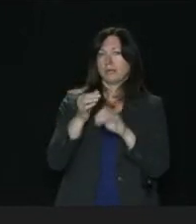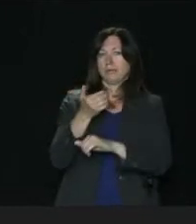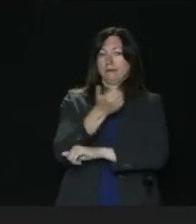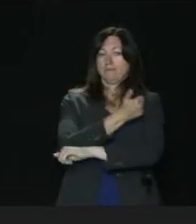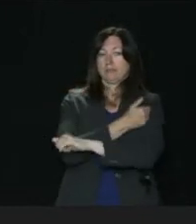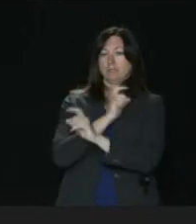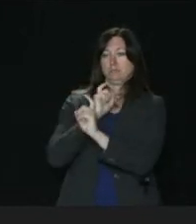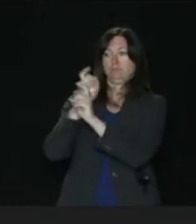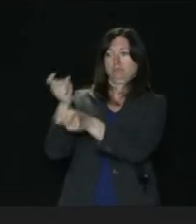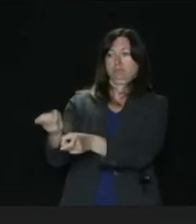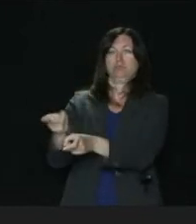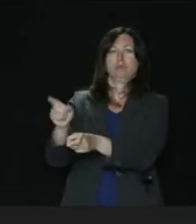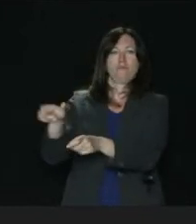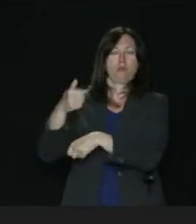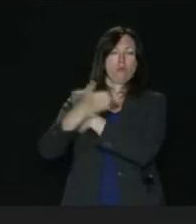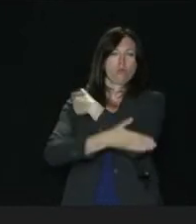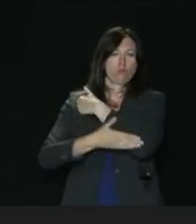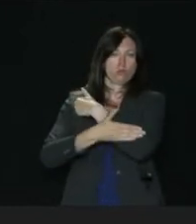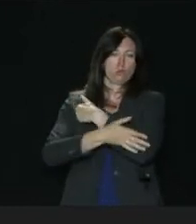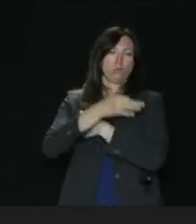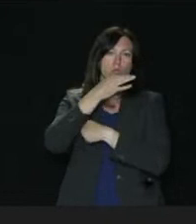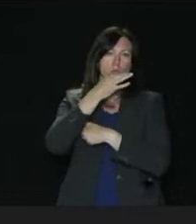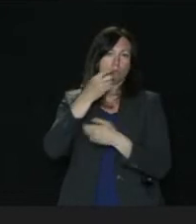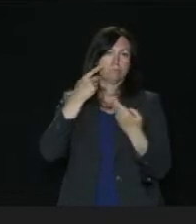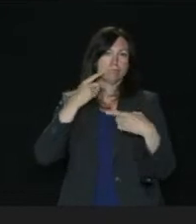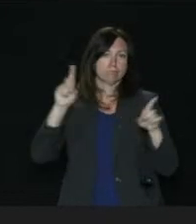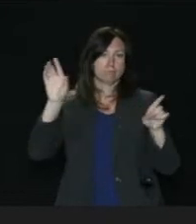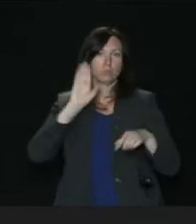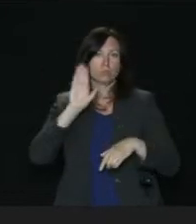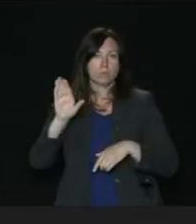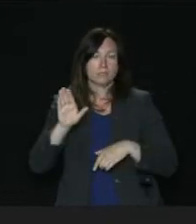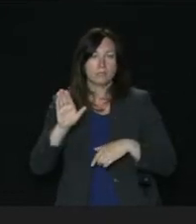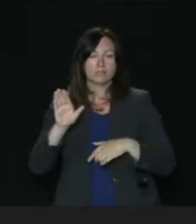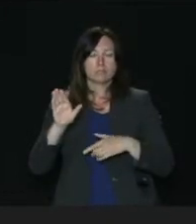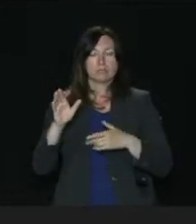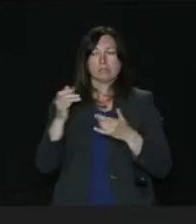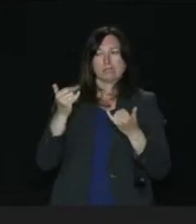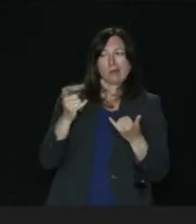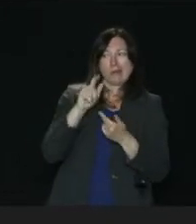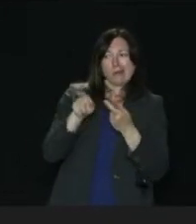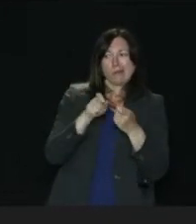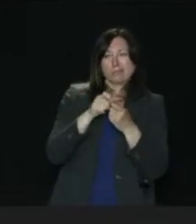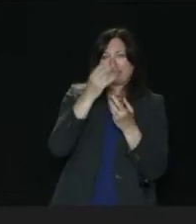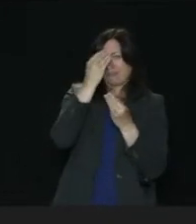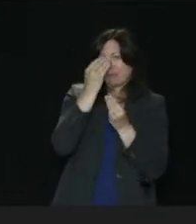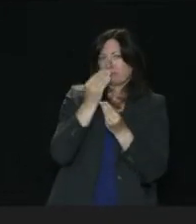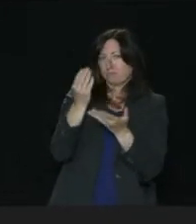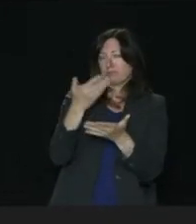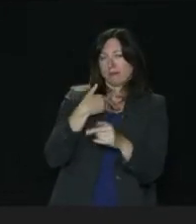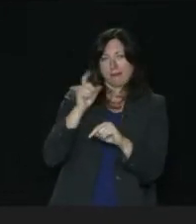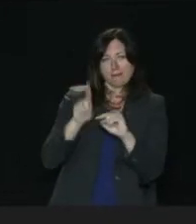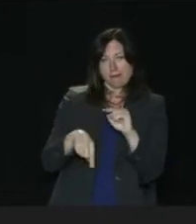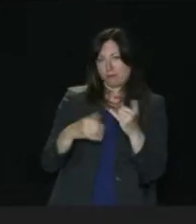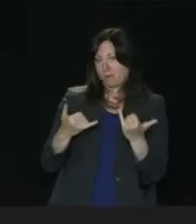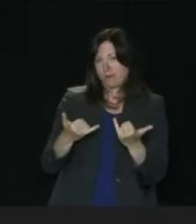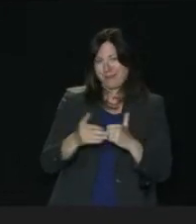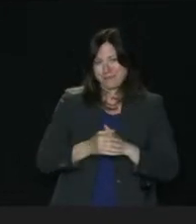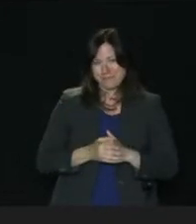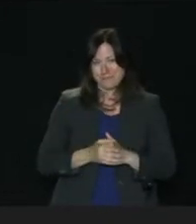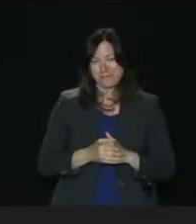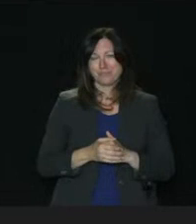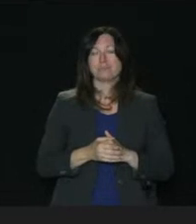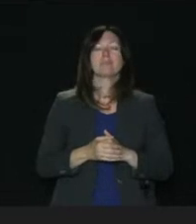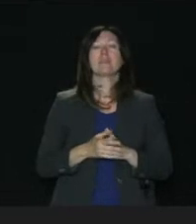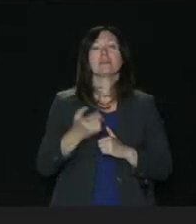soon be announced. So I cannot provide the information you're seeking at this time. It's just